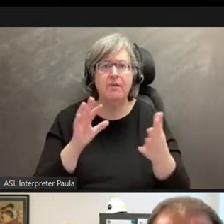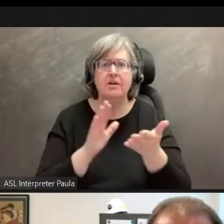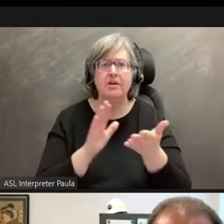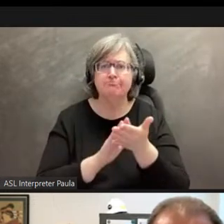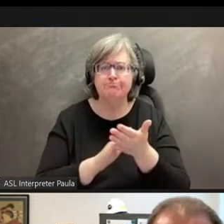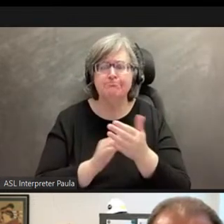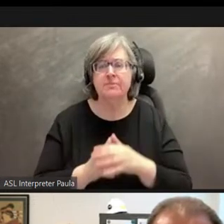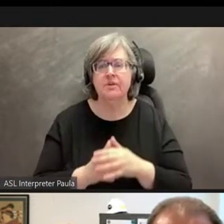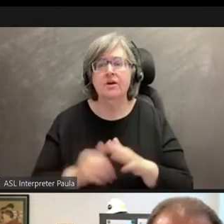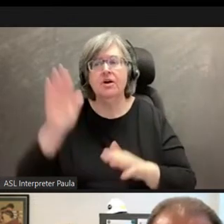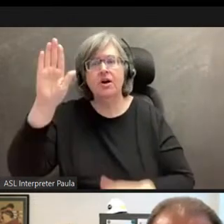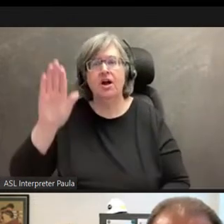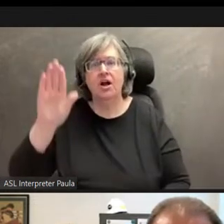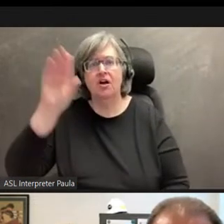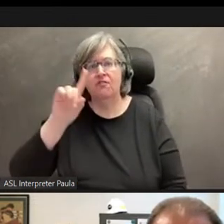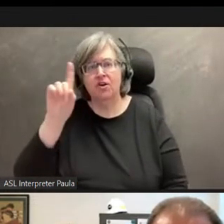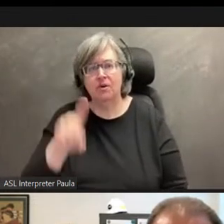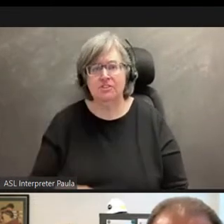anyways, wanted to check.